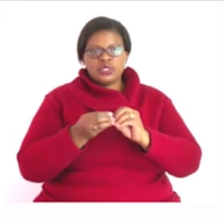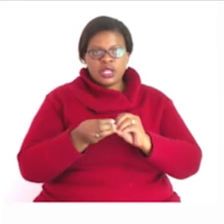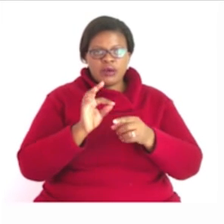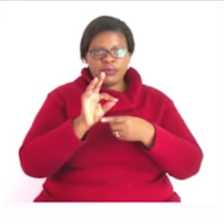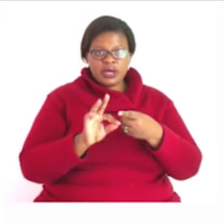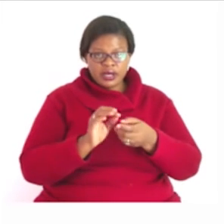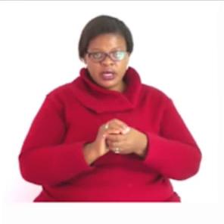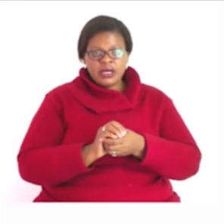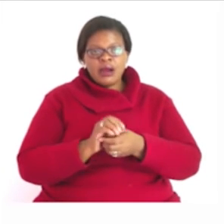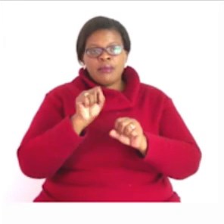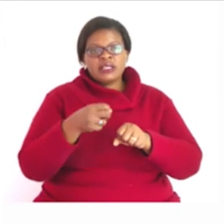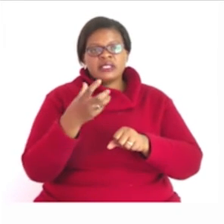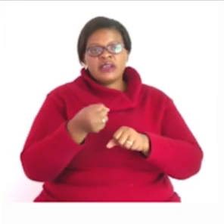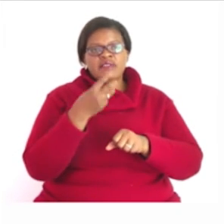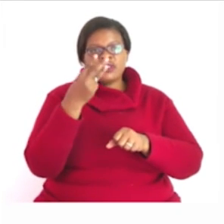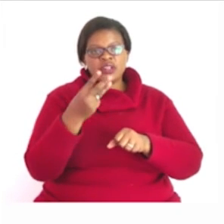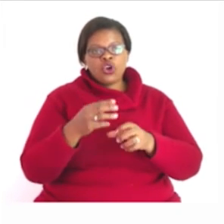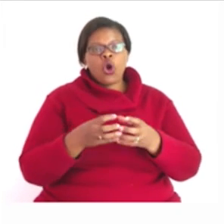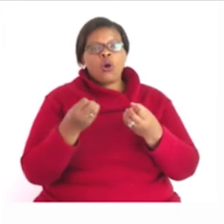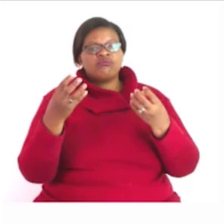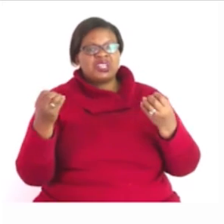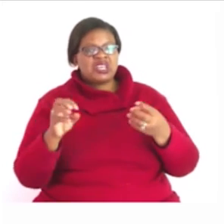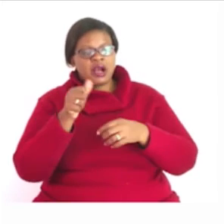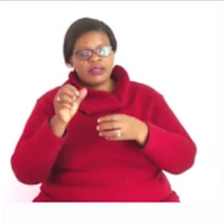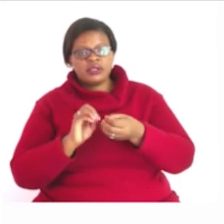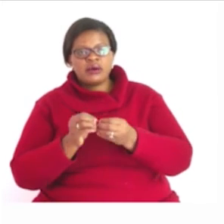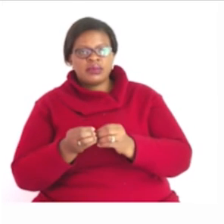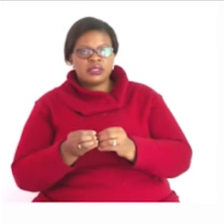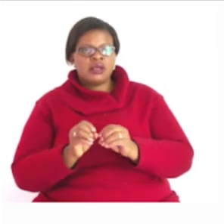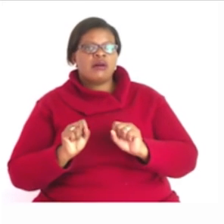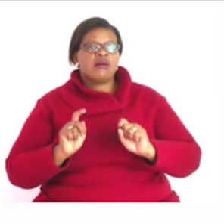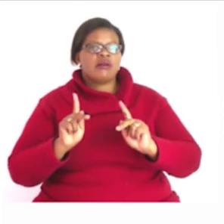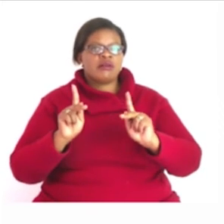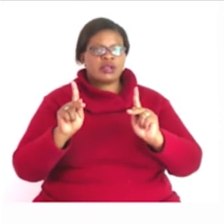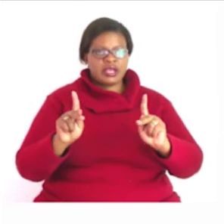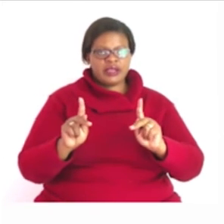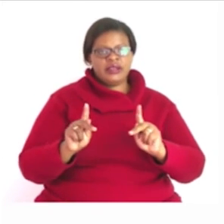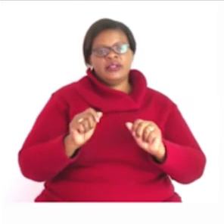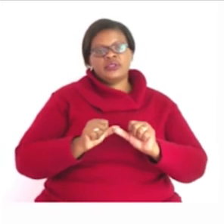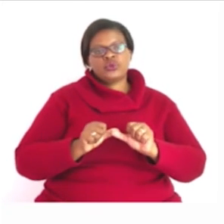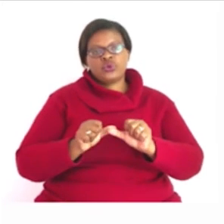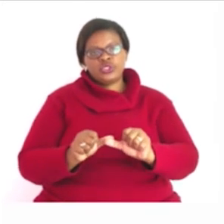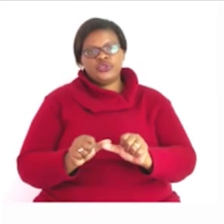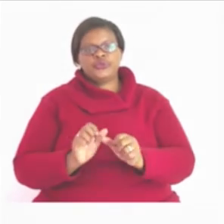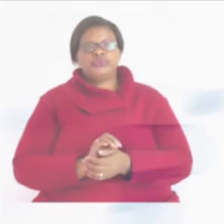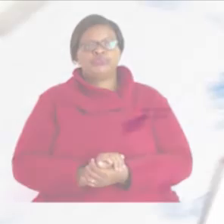more factors. Are we together? Okay, let's get ready for our activity.